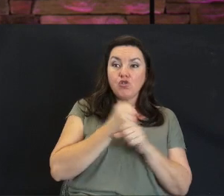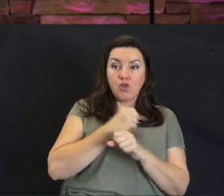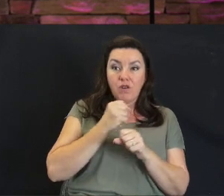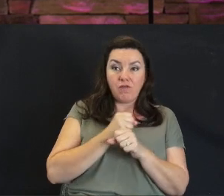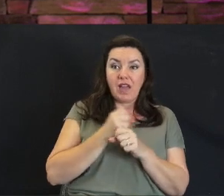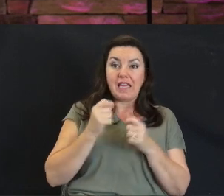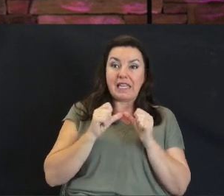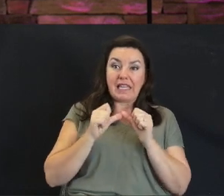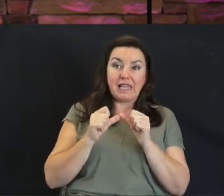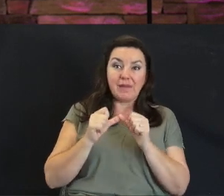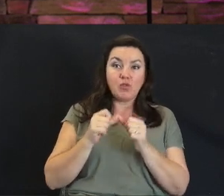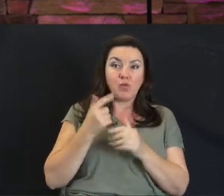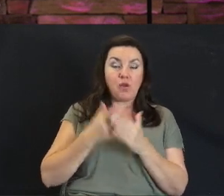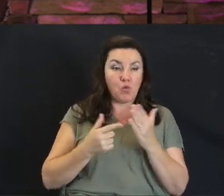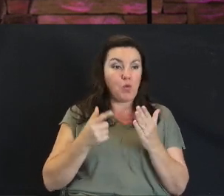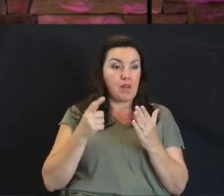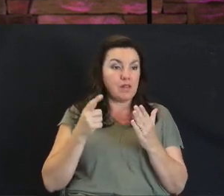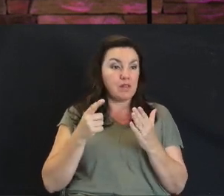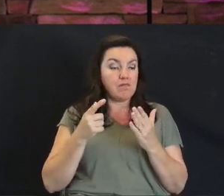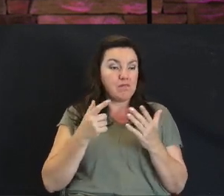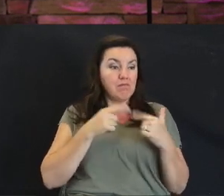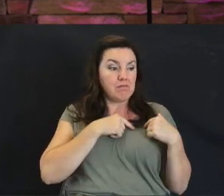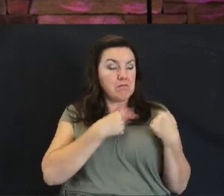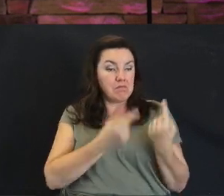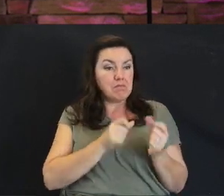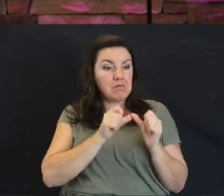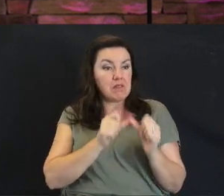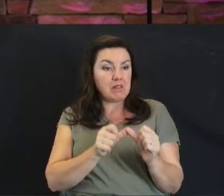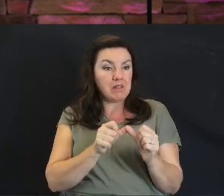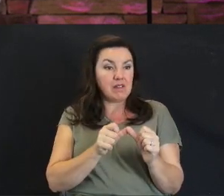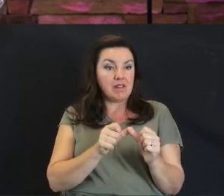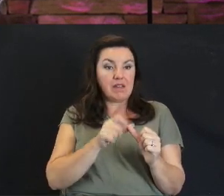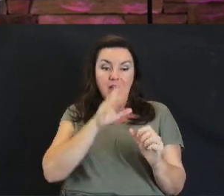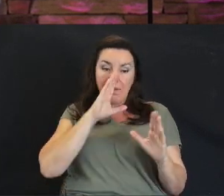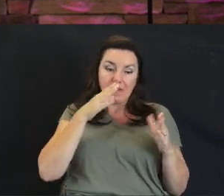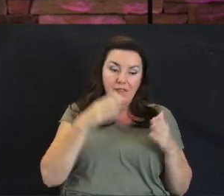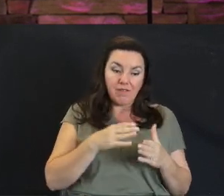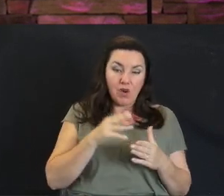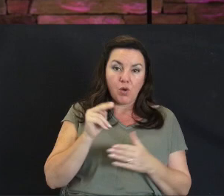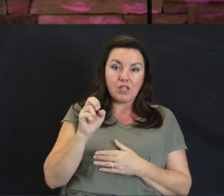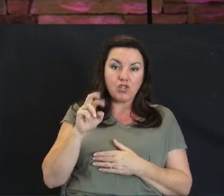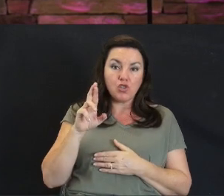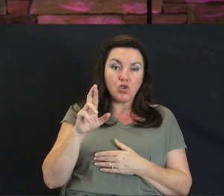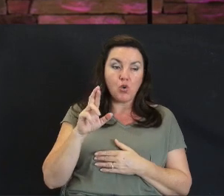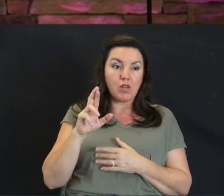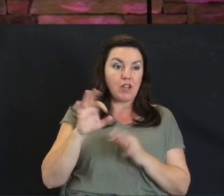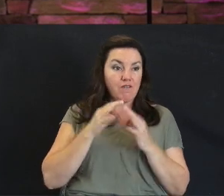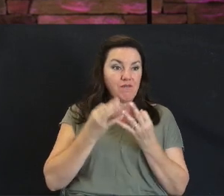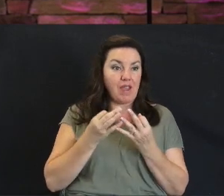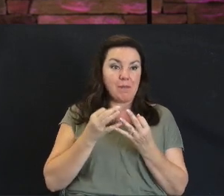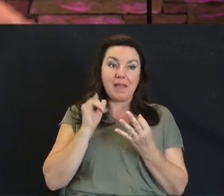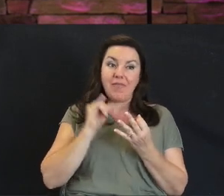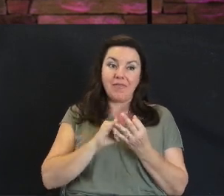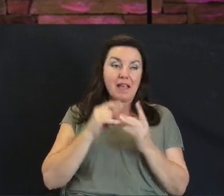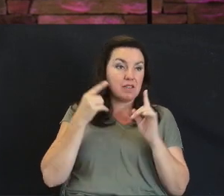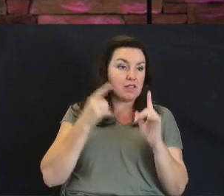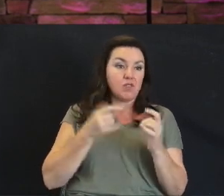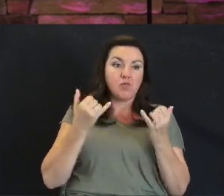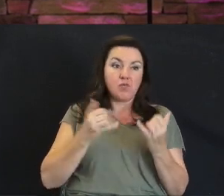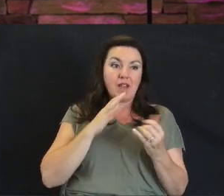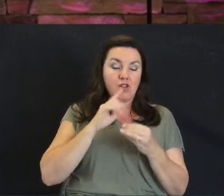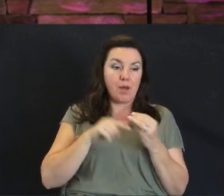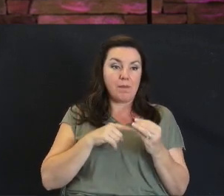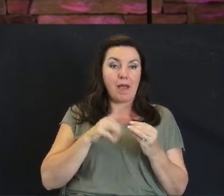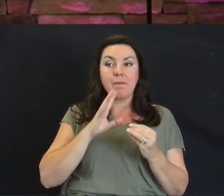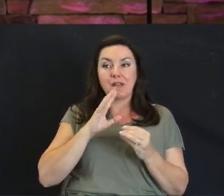doing What you are doing And again The intense focus On the traditional nuclear family Right now Is just the nature of this I'll speak to that To